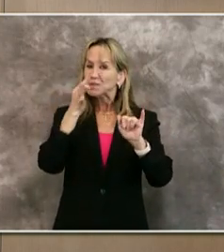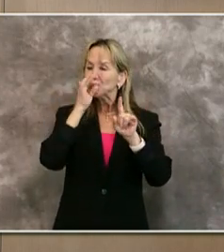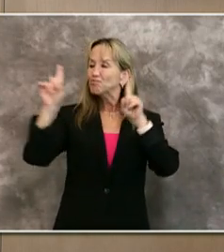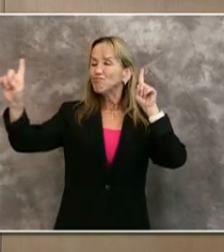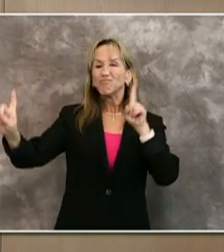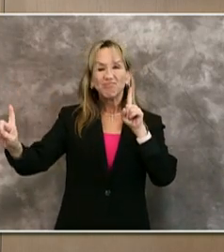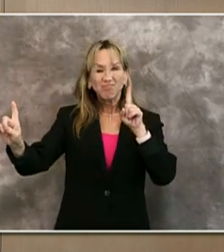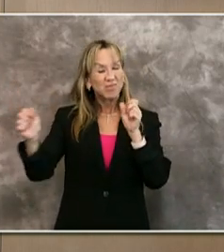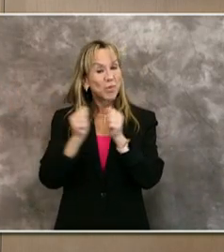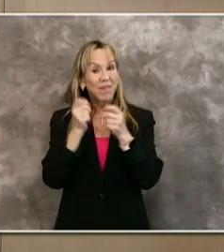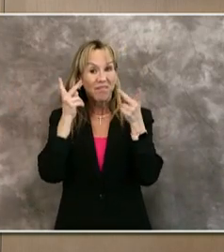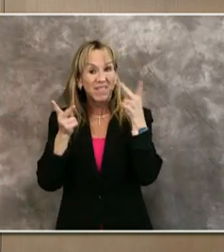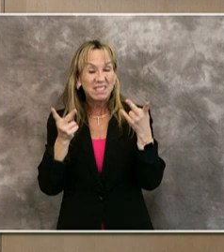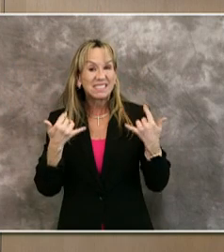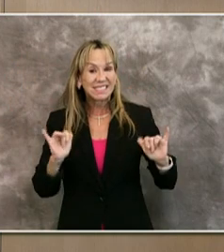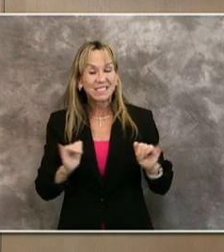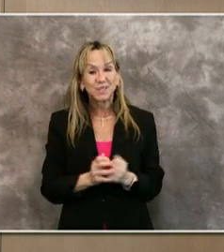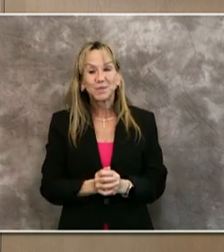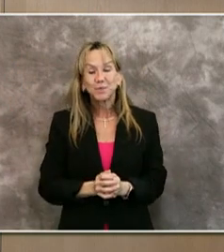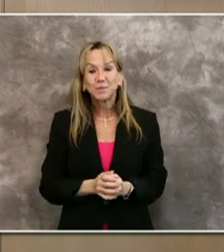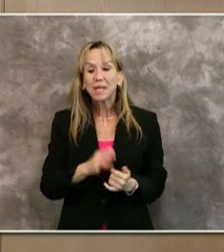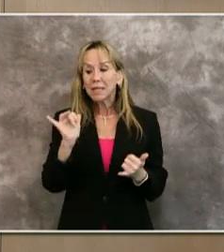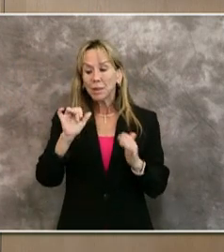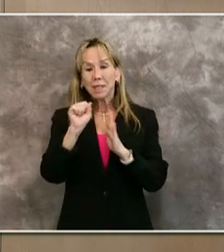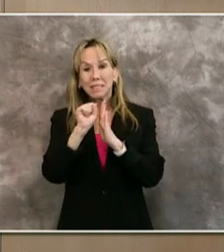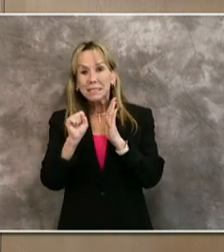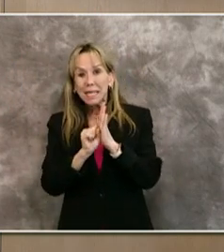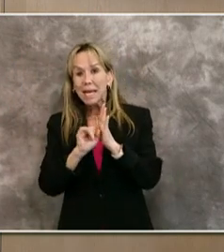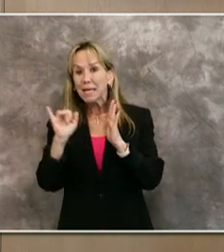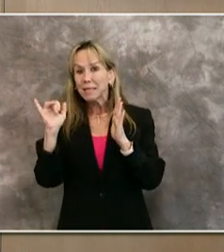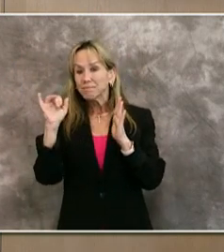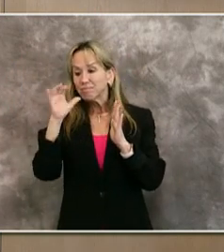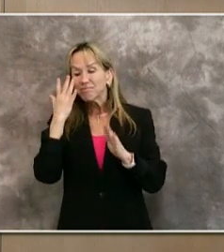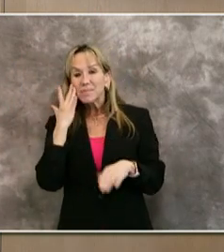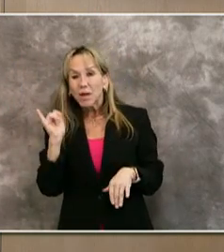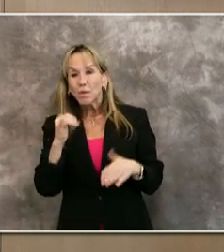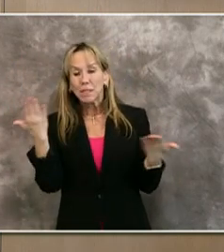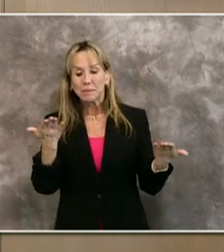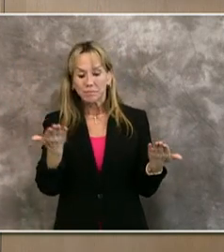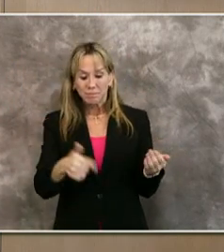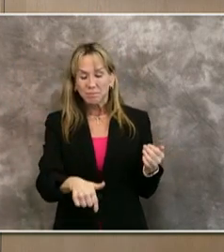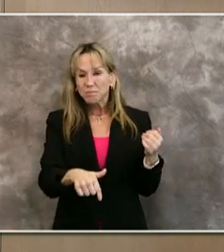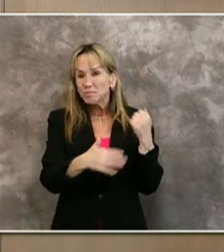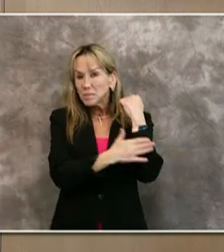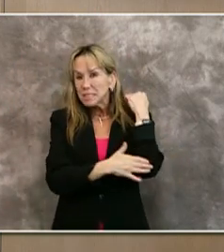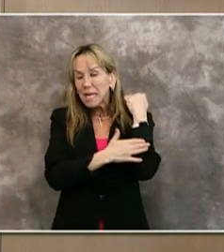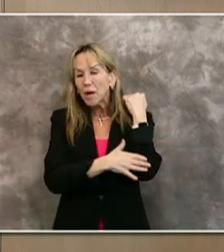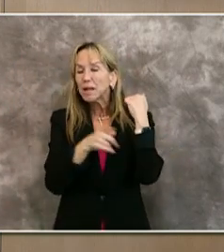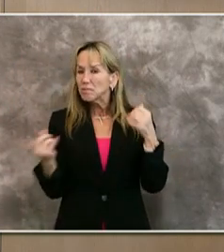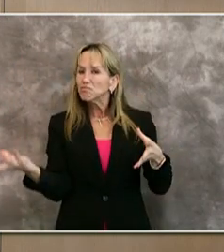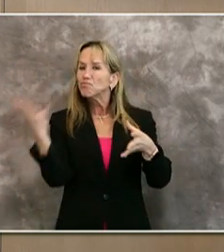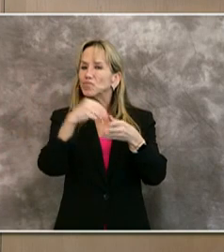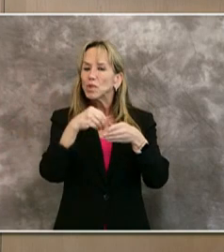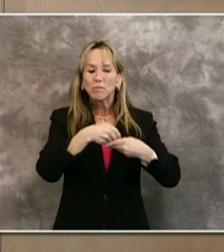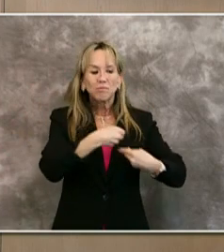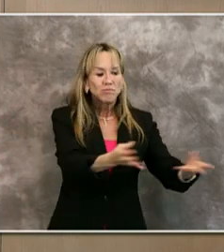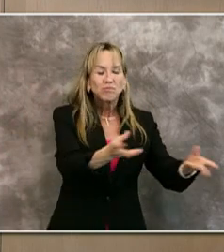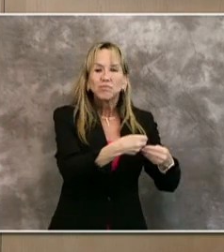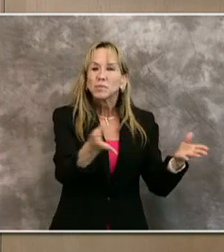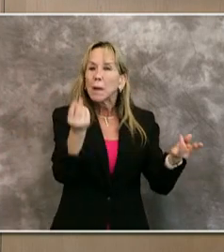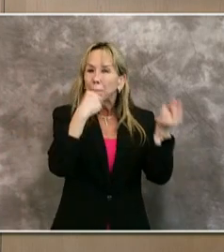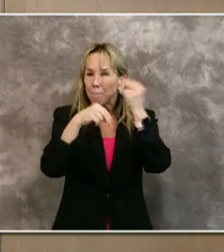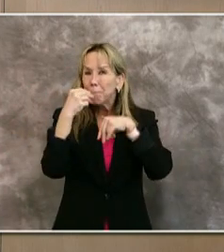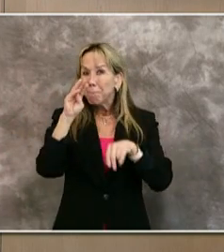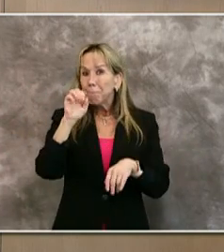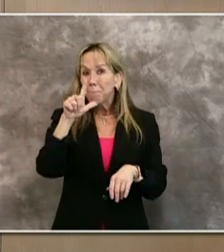separation. The state, as well as the county, participates in meal programs that provides